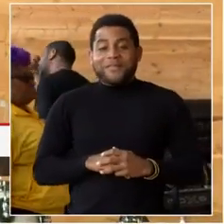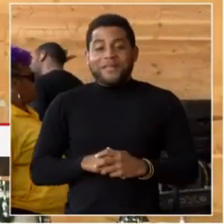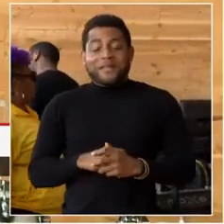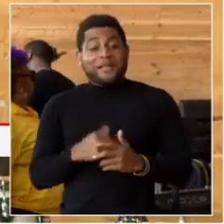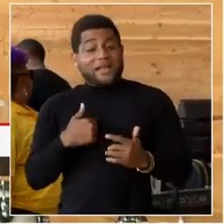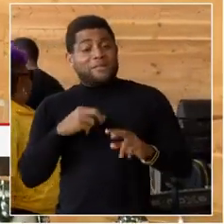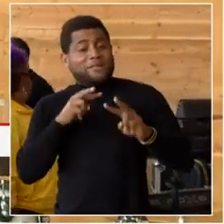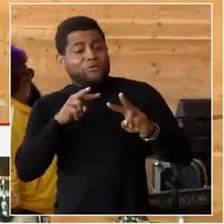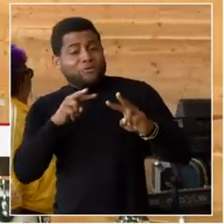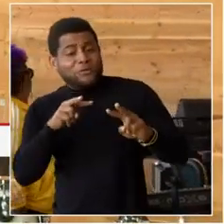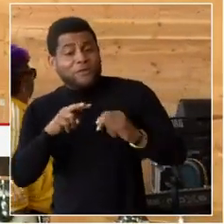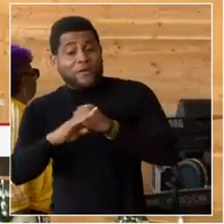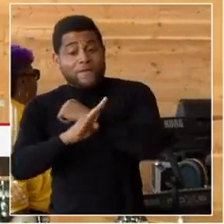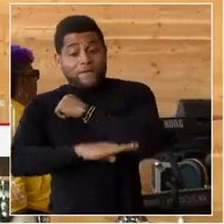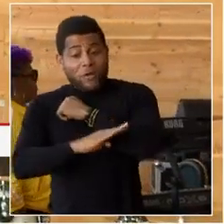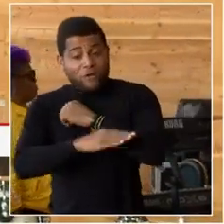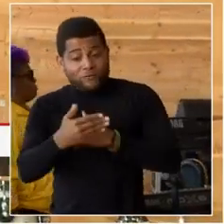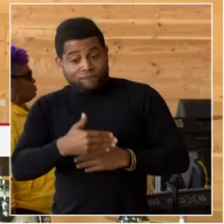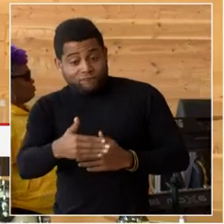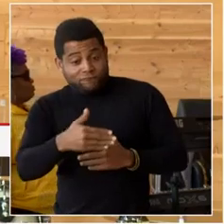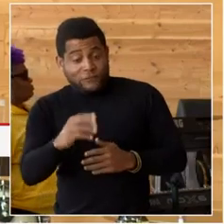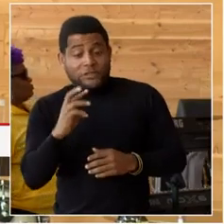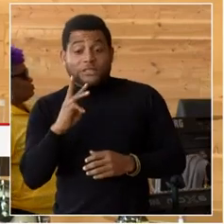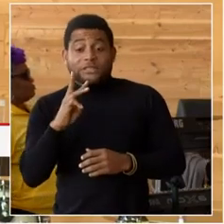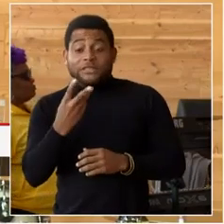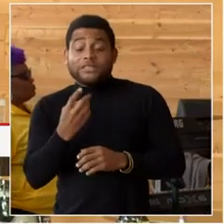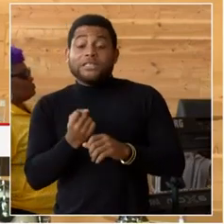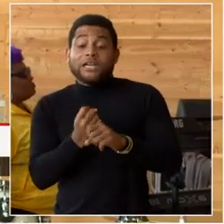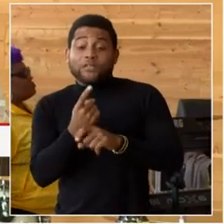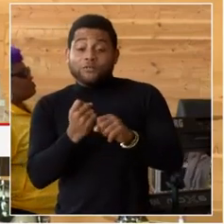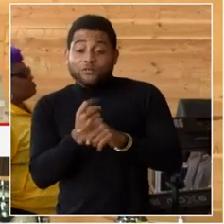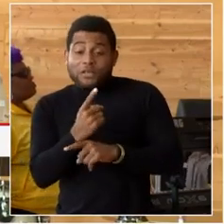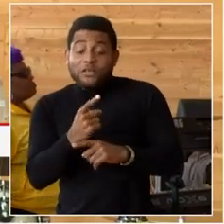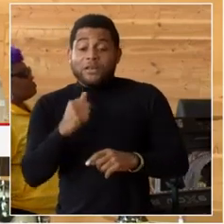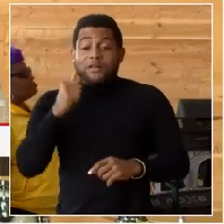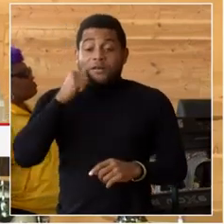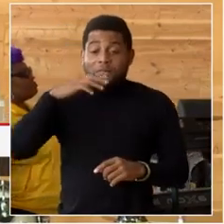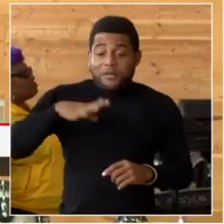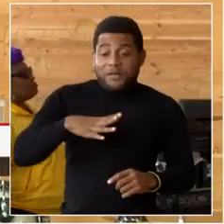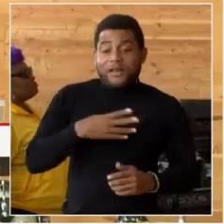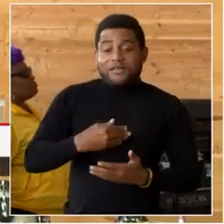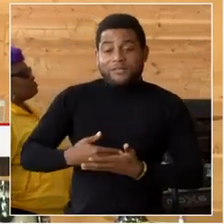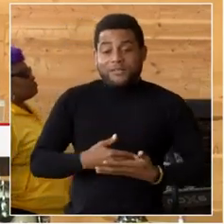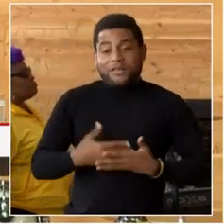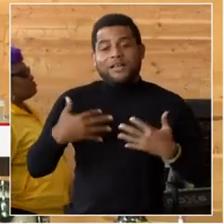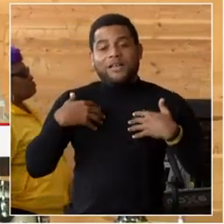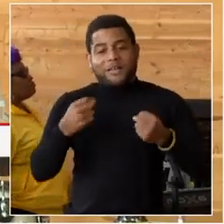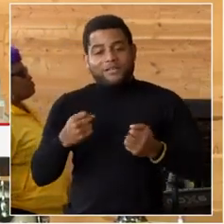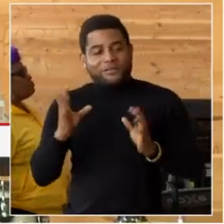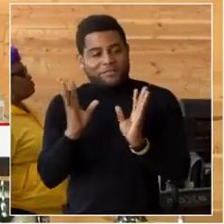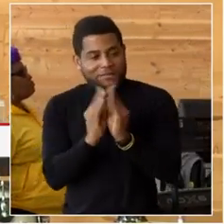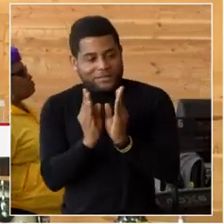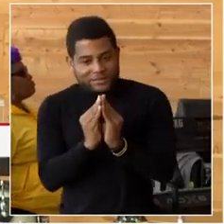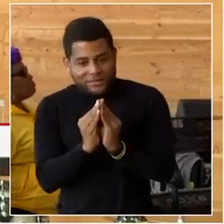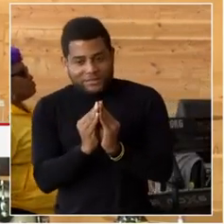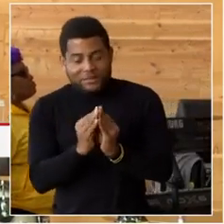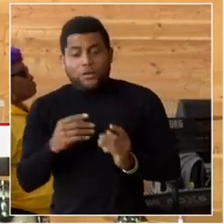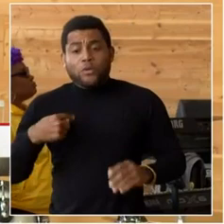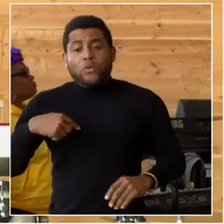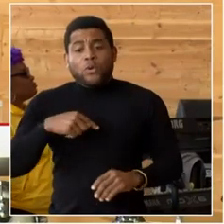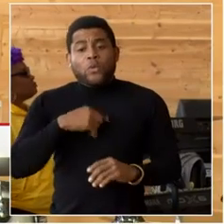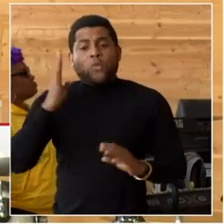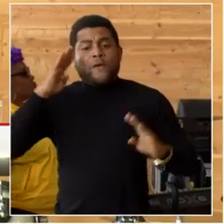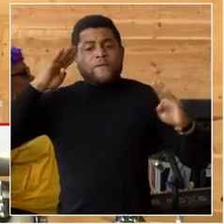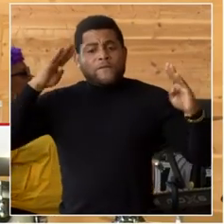our 6th annual Maternal and Infant Health Summit, where we will focus